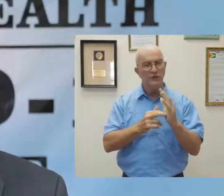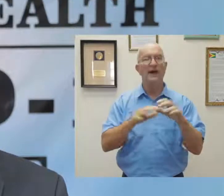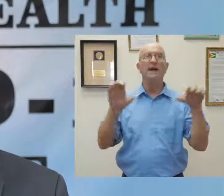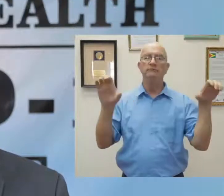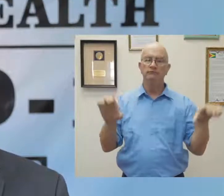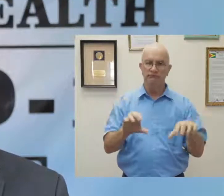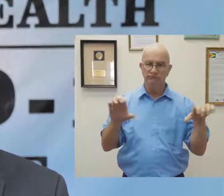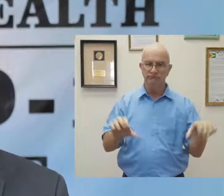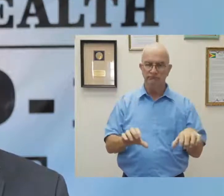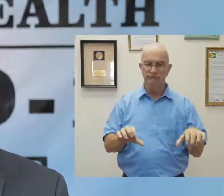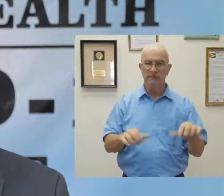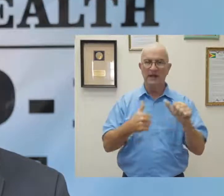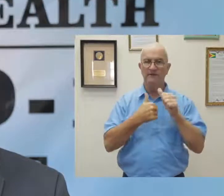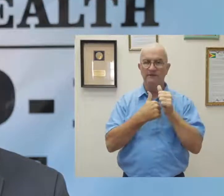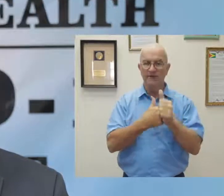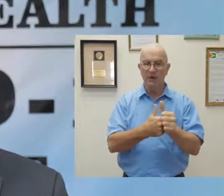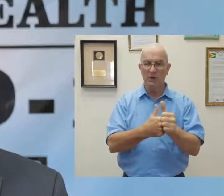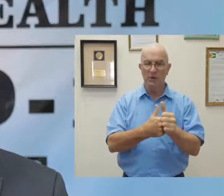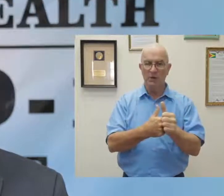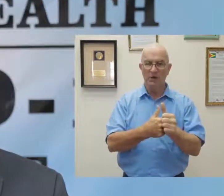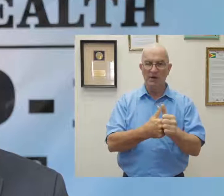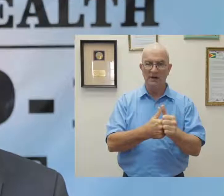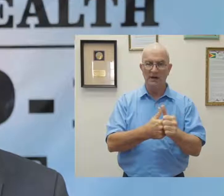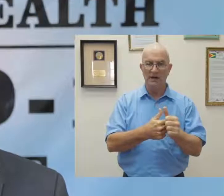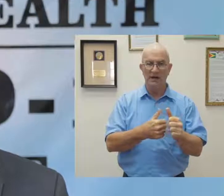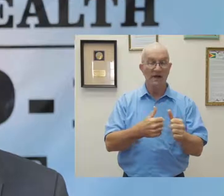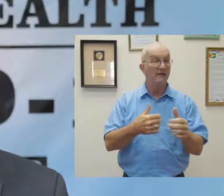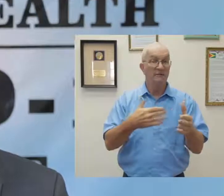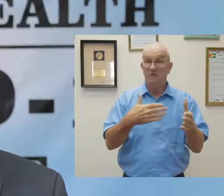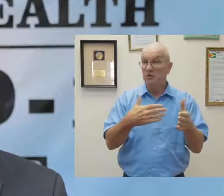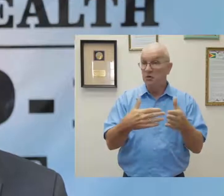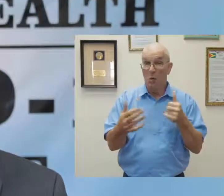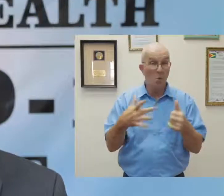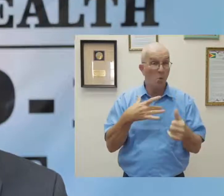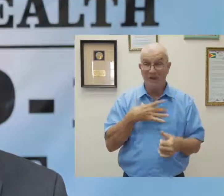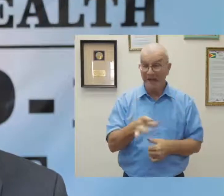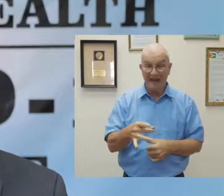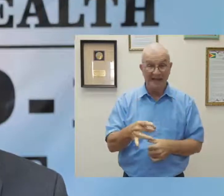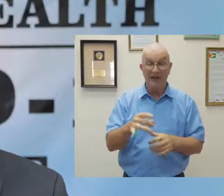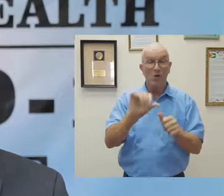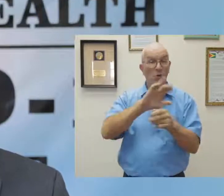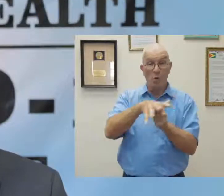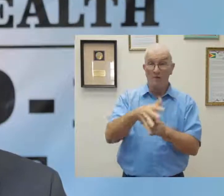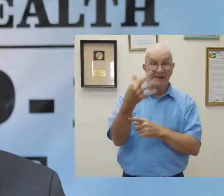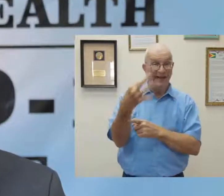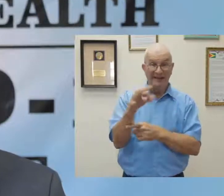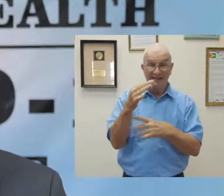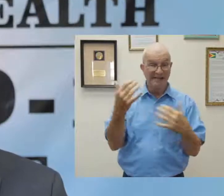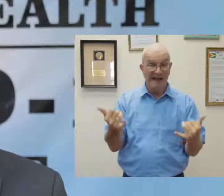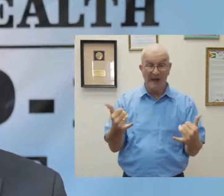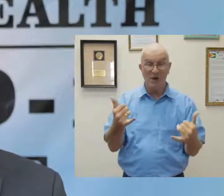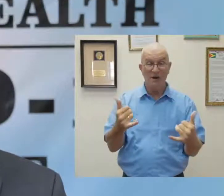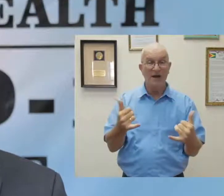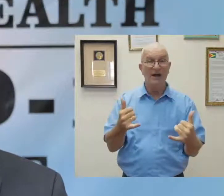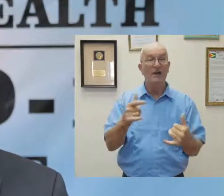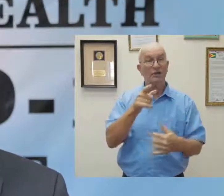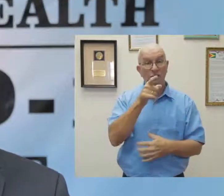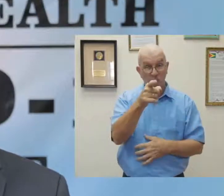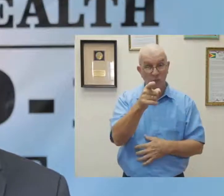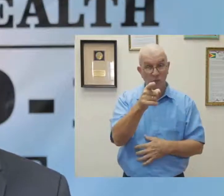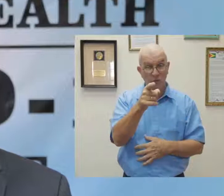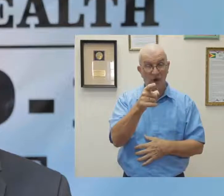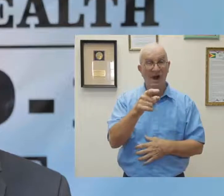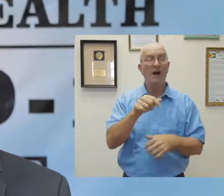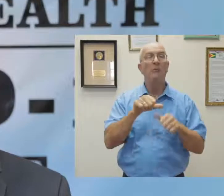practice. Because if it is that you don't like the way COVID-19 has the country right now, please know that you